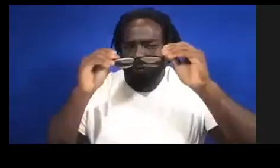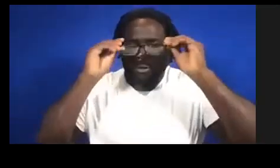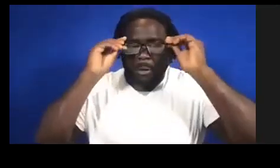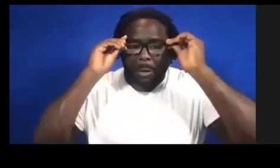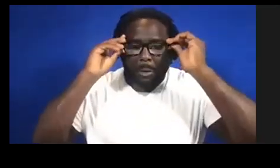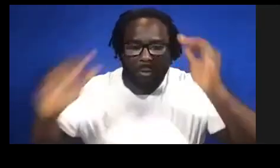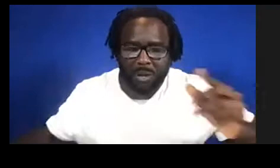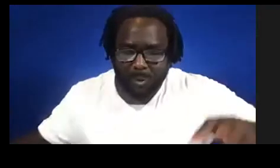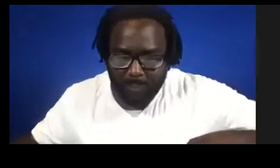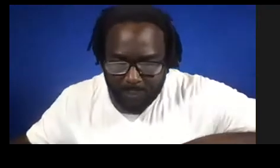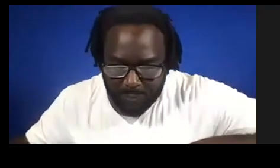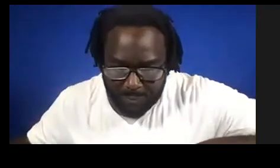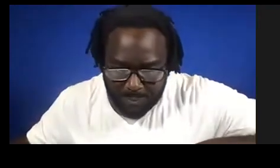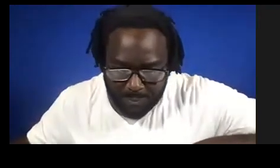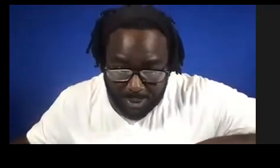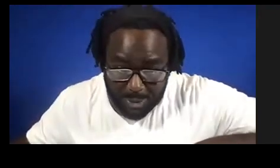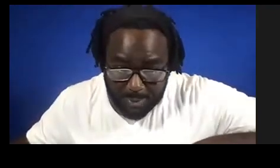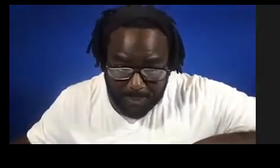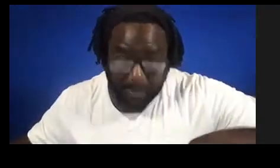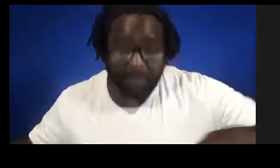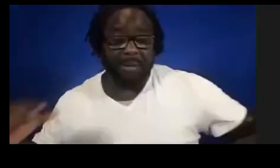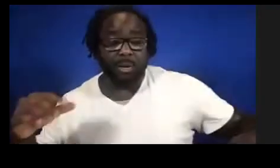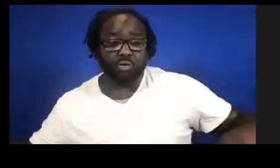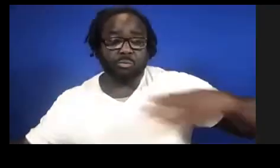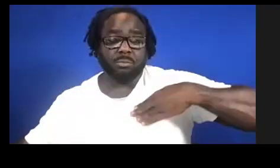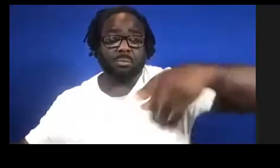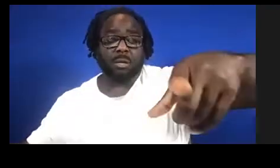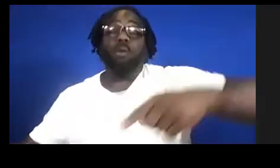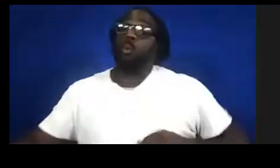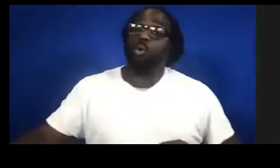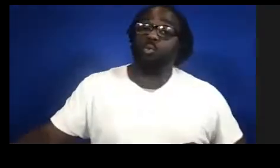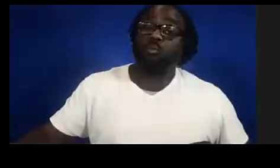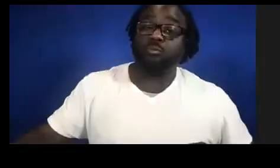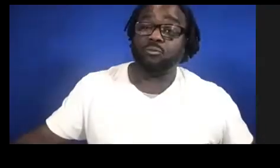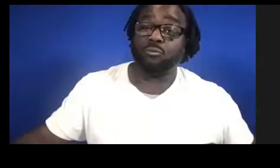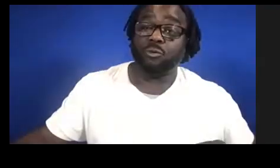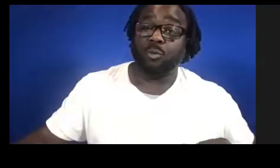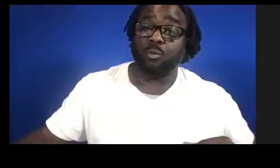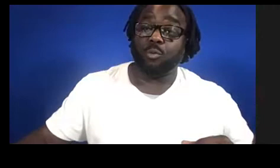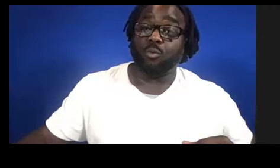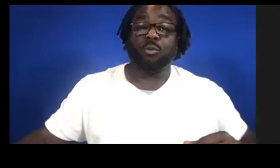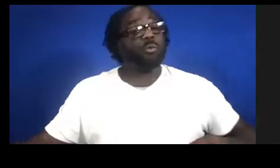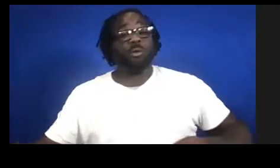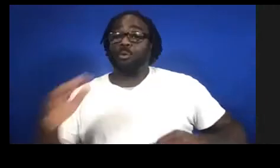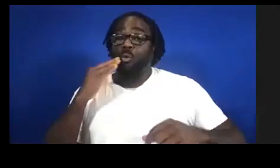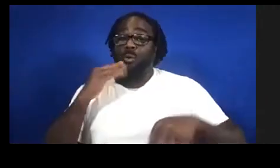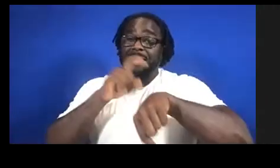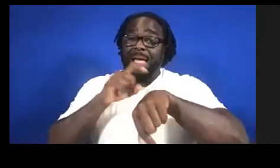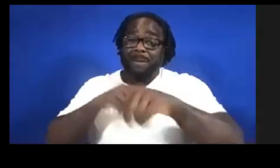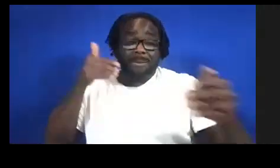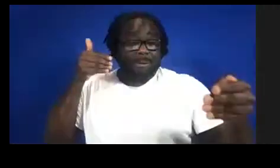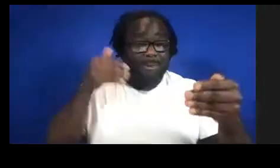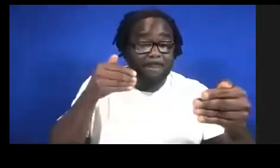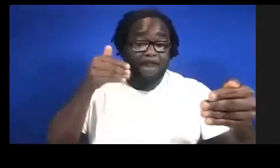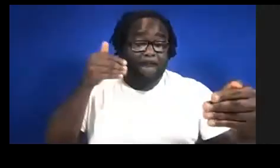even see. Let me look. Oh,